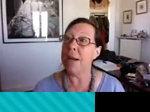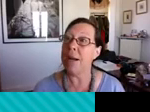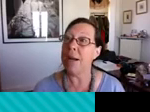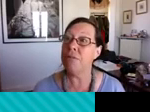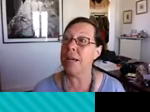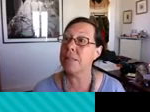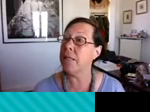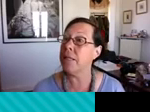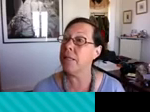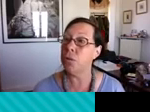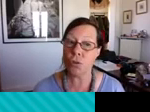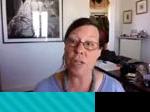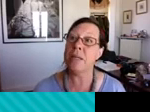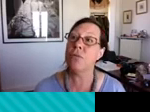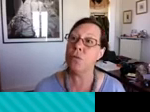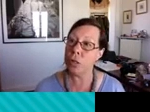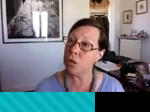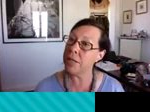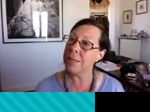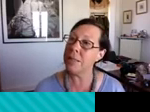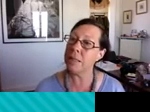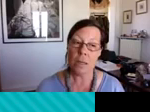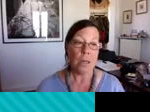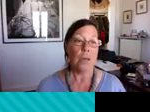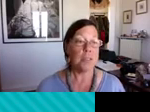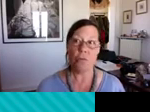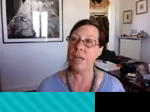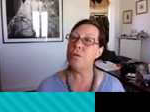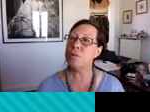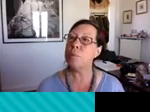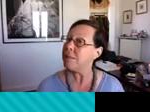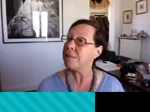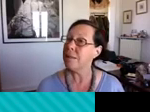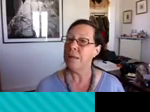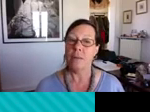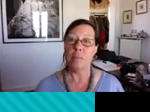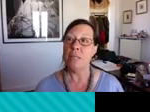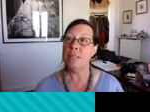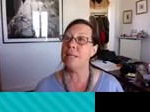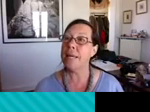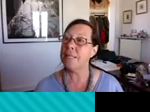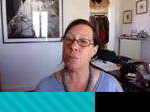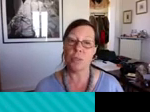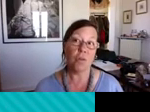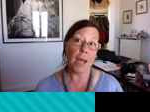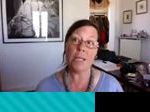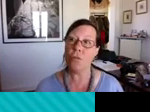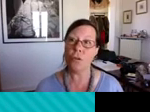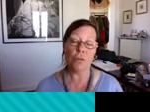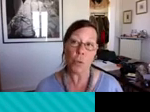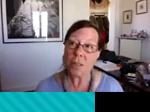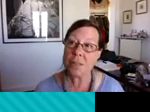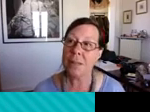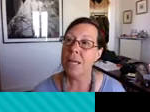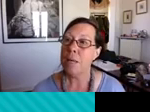find a vaccine or treatment for COVID-19. There was a fake news piece that Melinda Gates was filing for